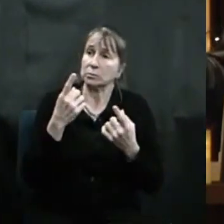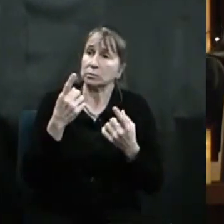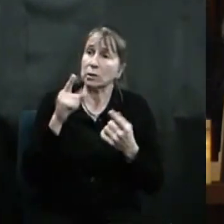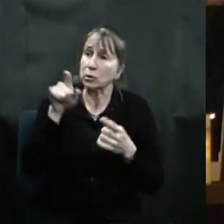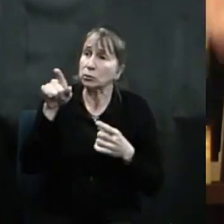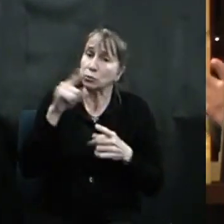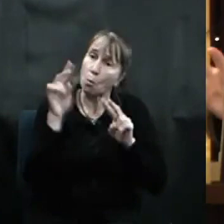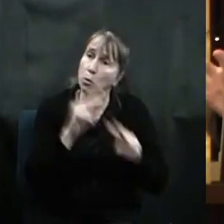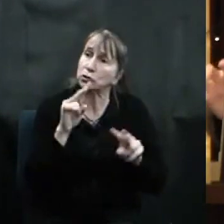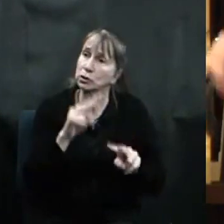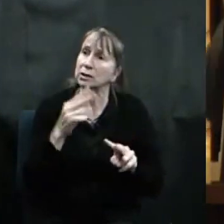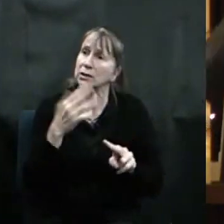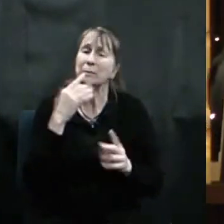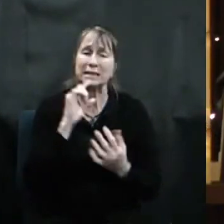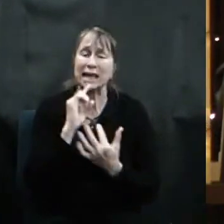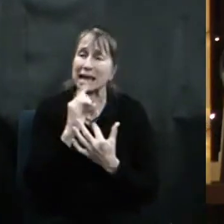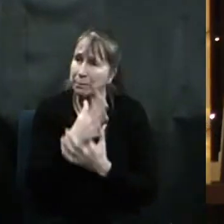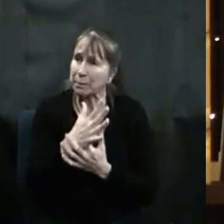us,